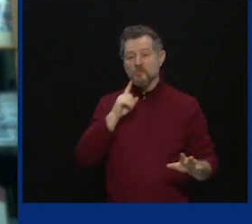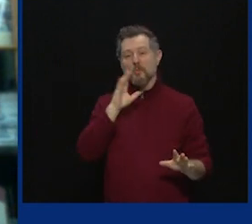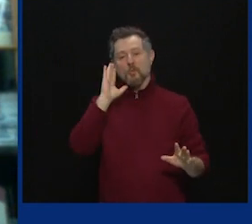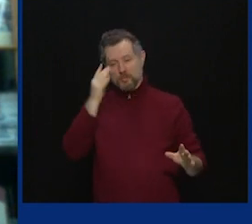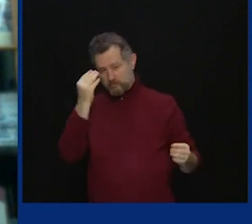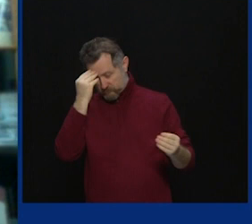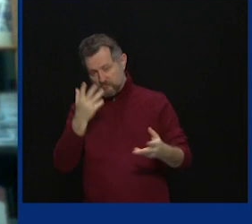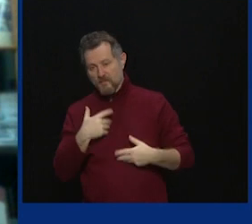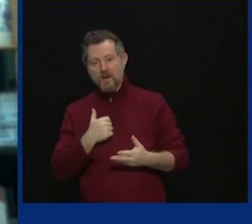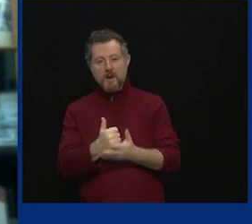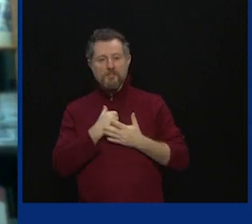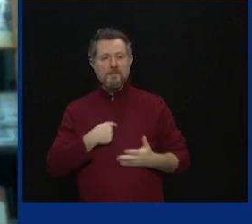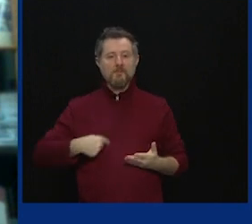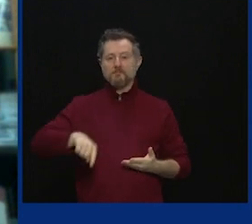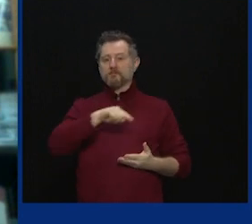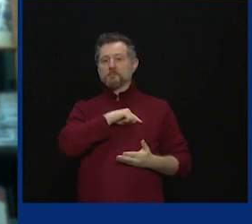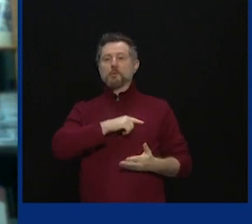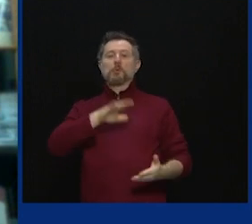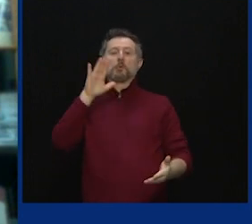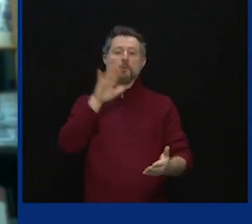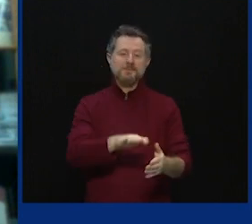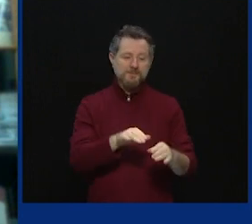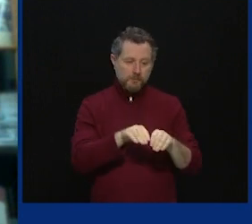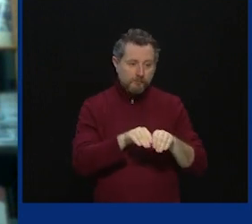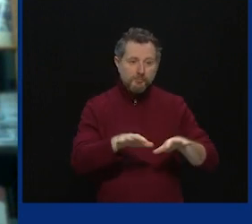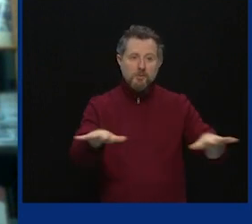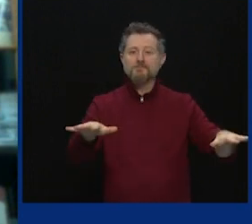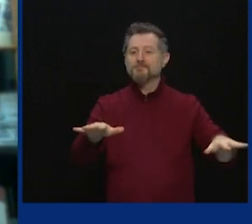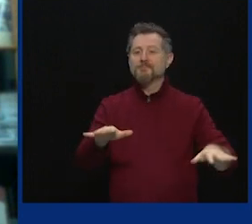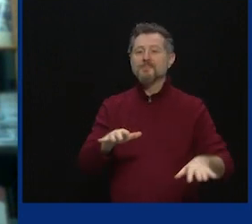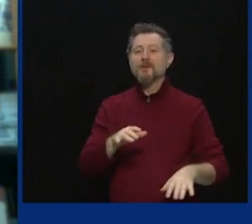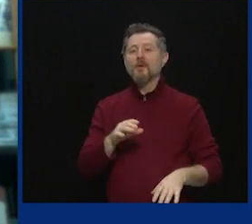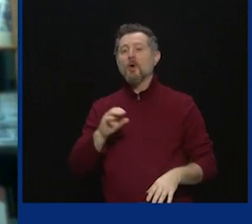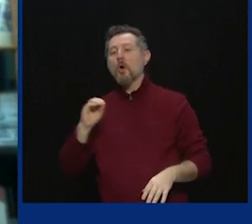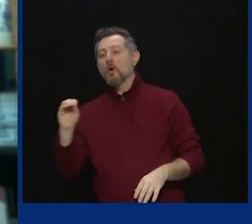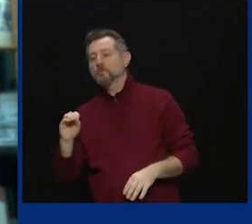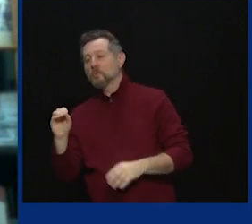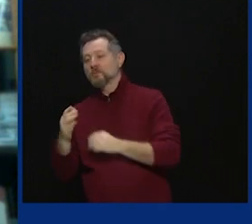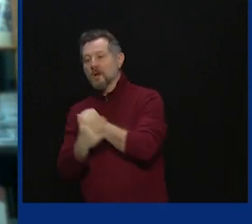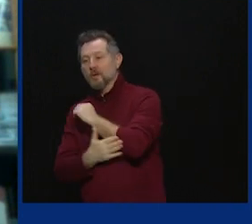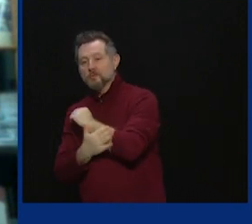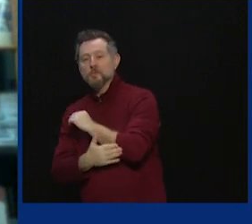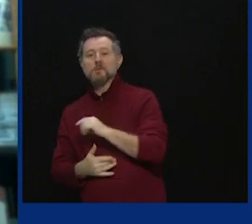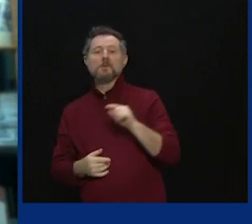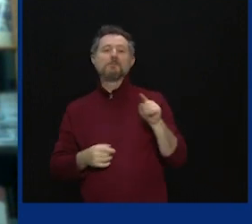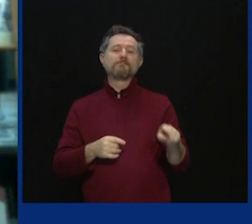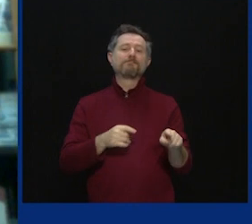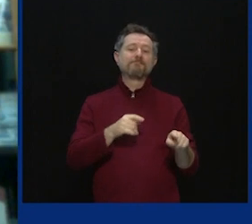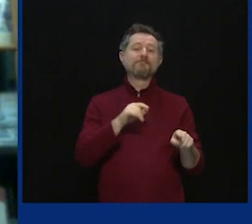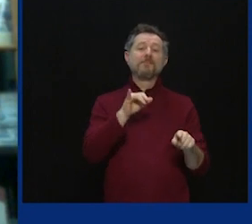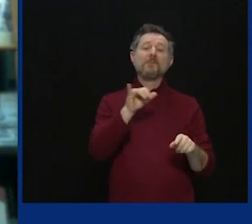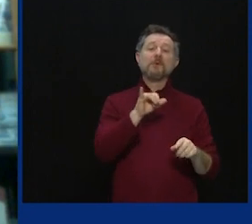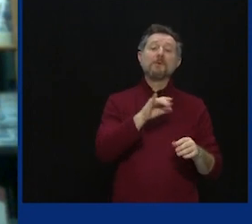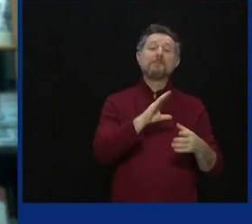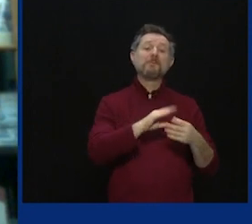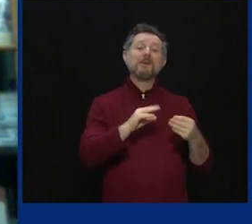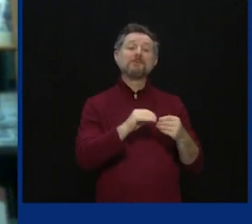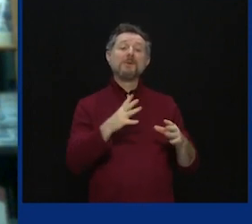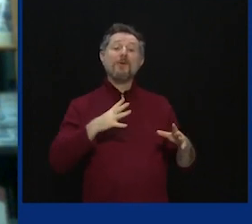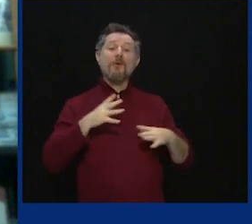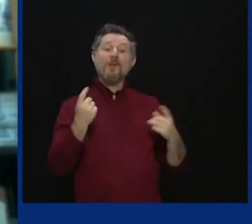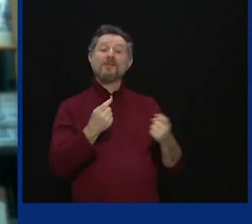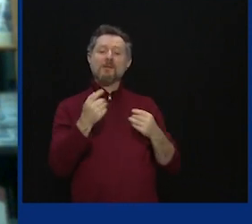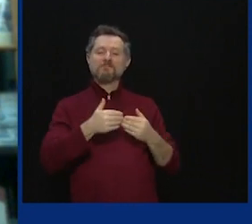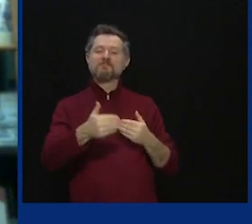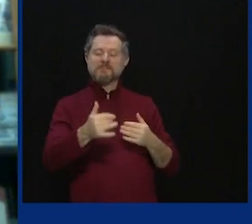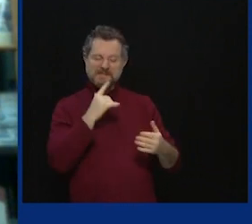slow the spread here in Oswego County. Also, as you mentioned, Governor, the holidays are coming up. That is a major concern in the holiday surge that we